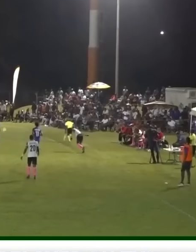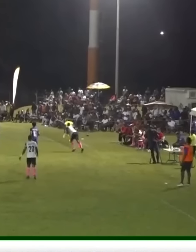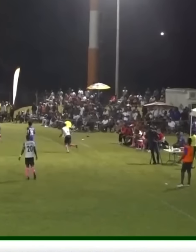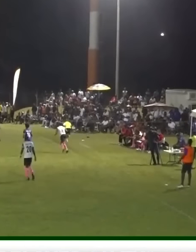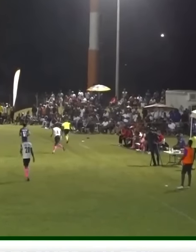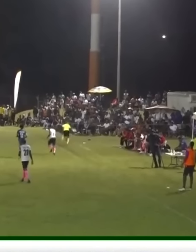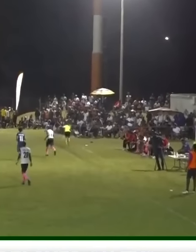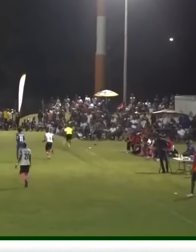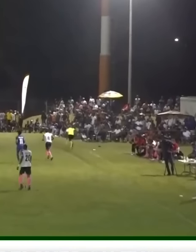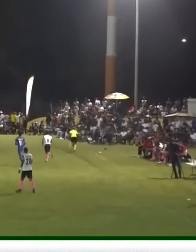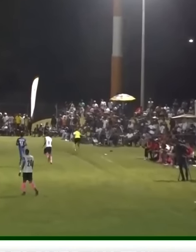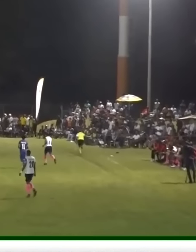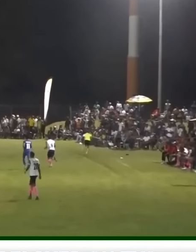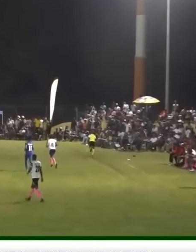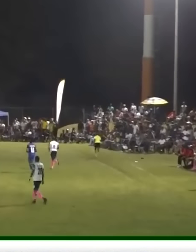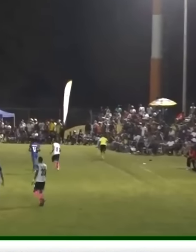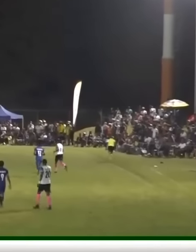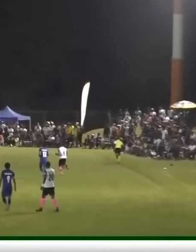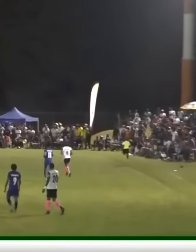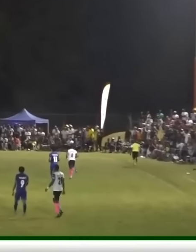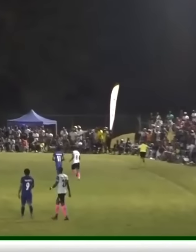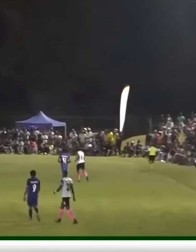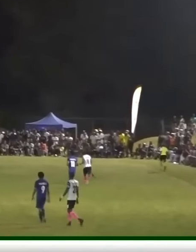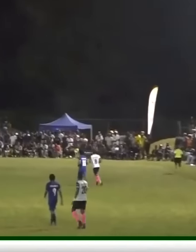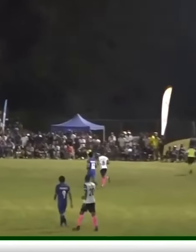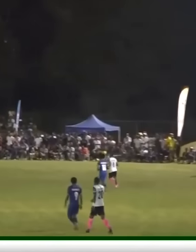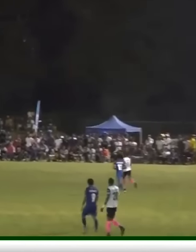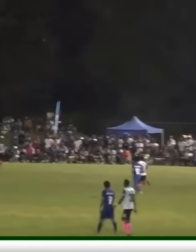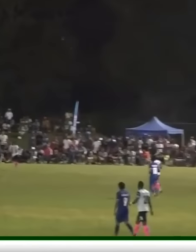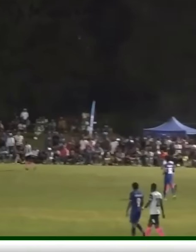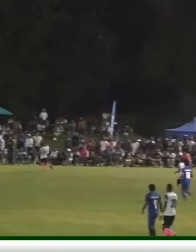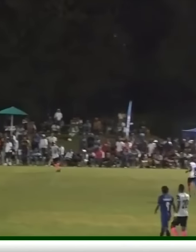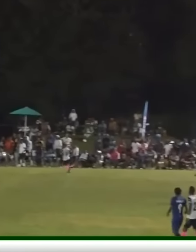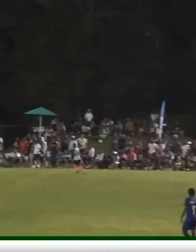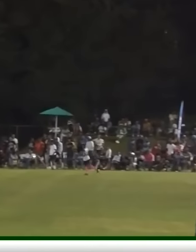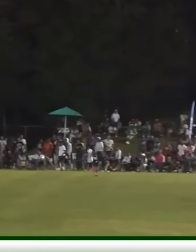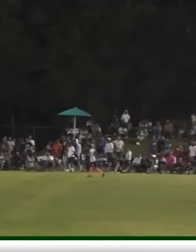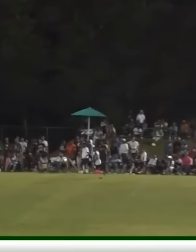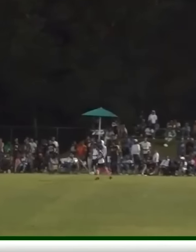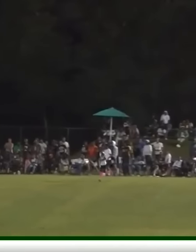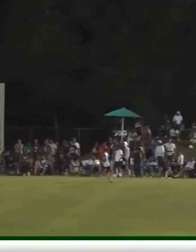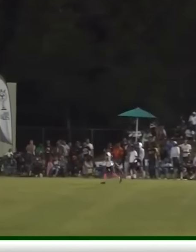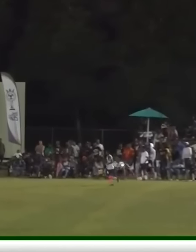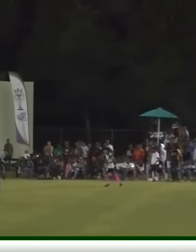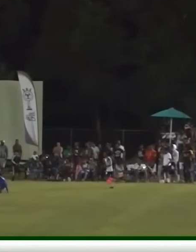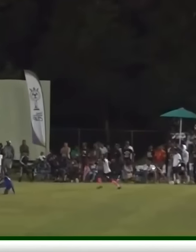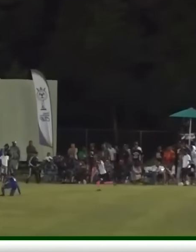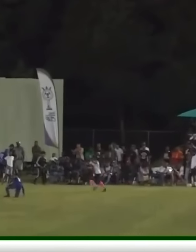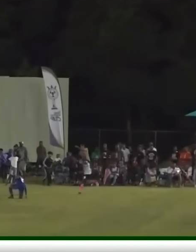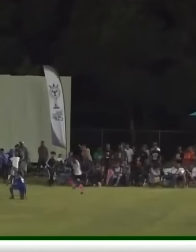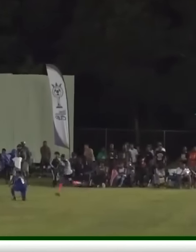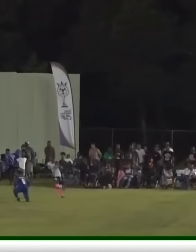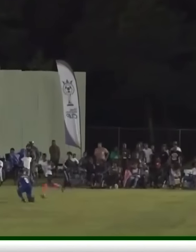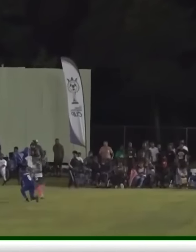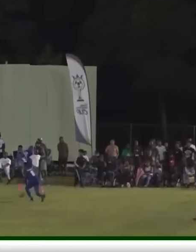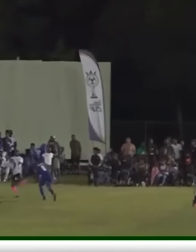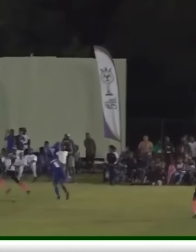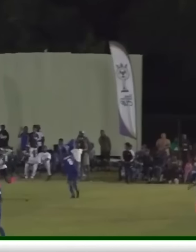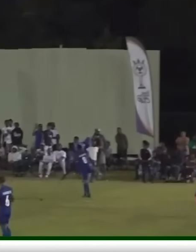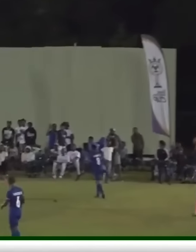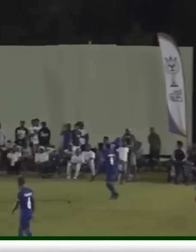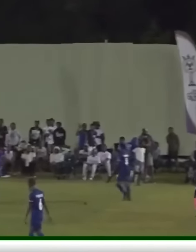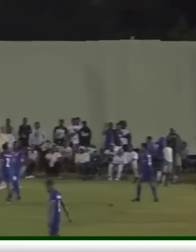You could call them the babies of the tournament. Kickstart Rush came in with a roster of some of the competition's youngest players. Their youngest at 15